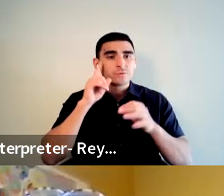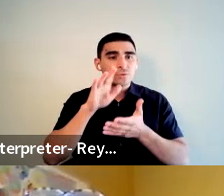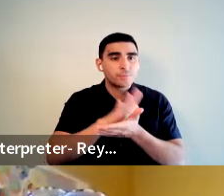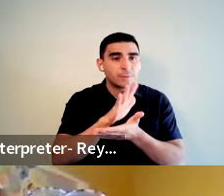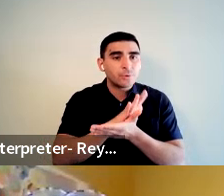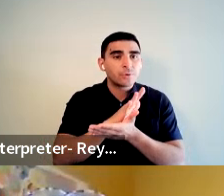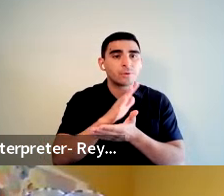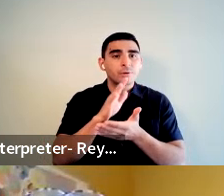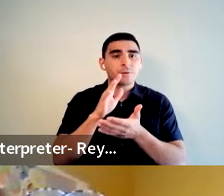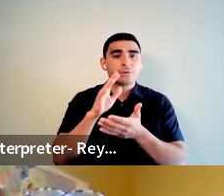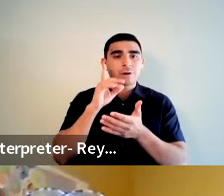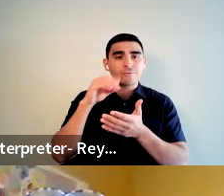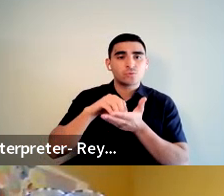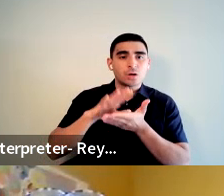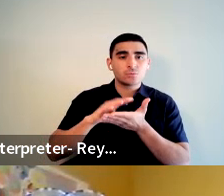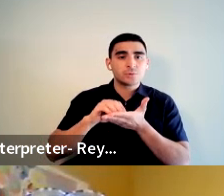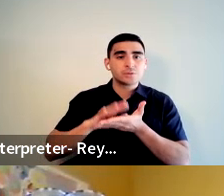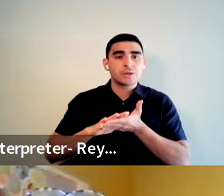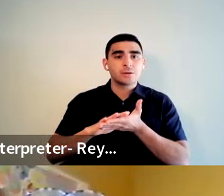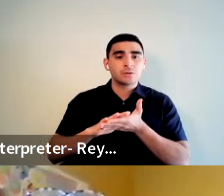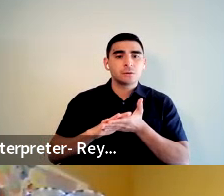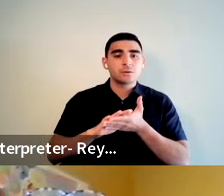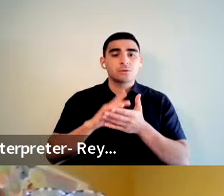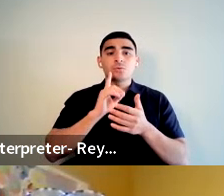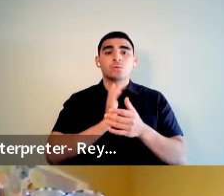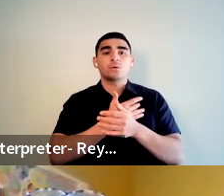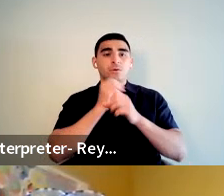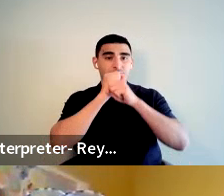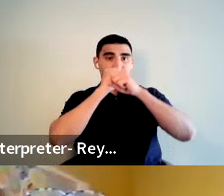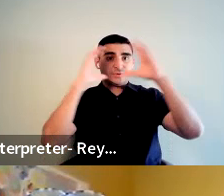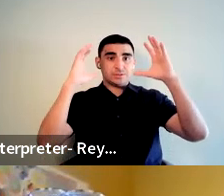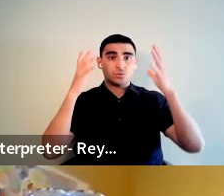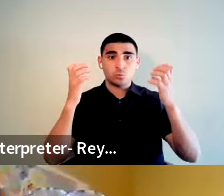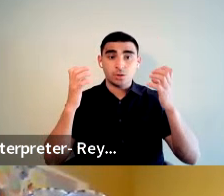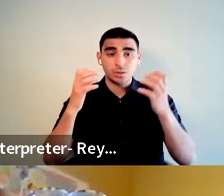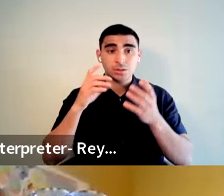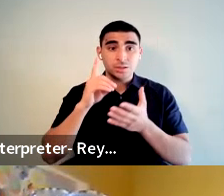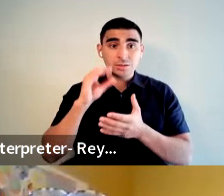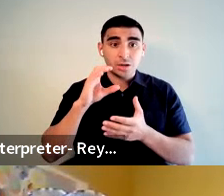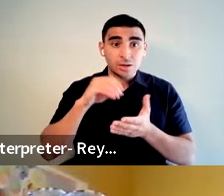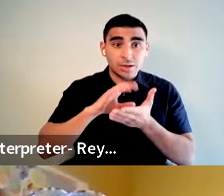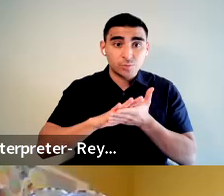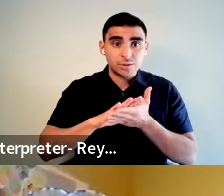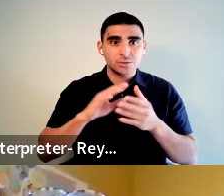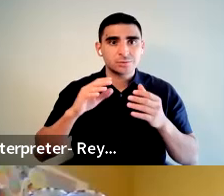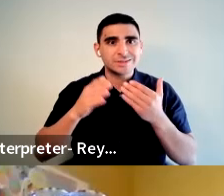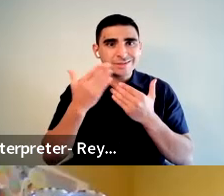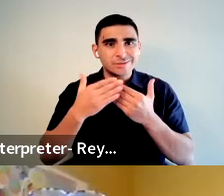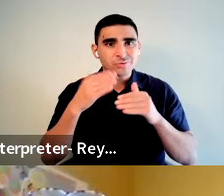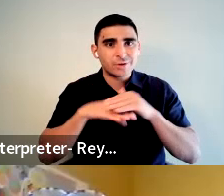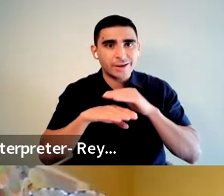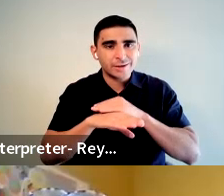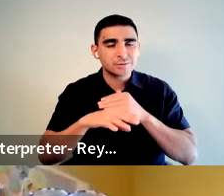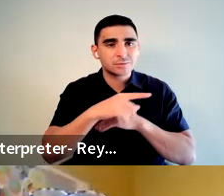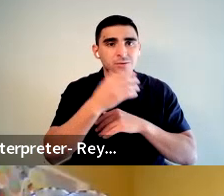that I think ideally the vision for this is to have that be a little bit more streamlined and easy for folks to get the access and meeting